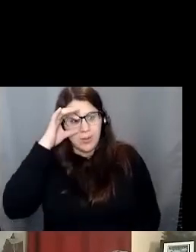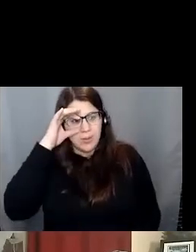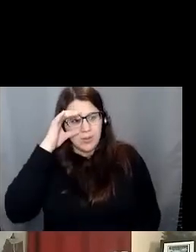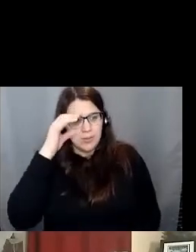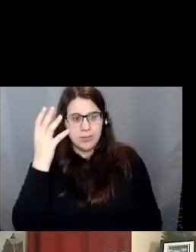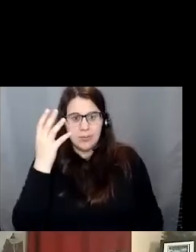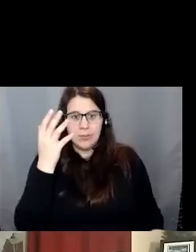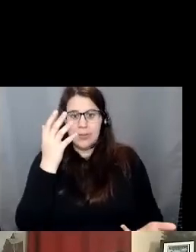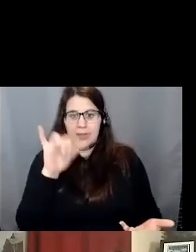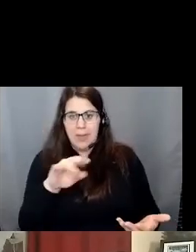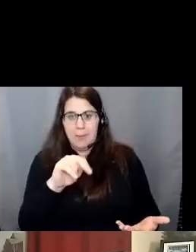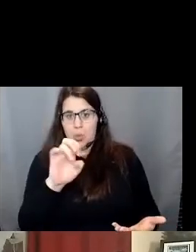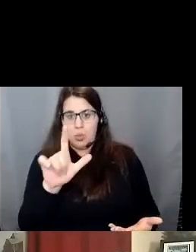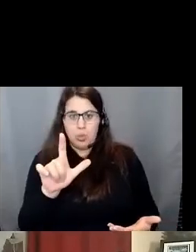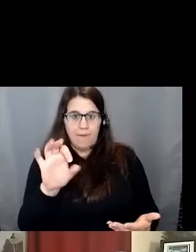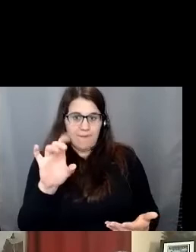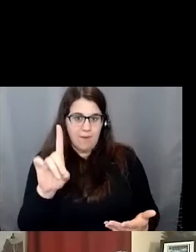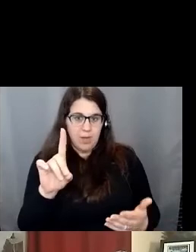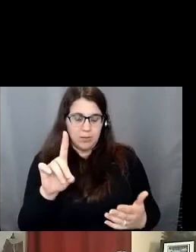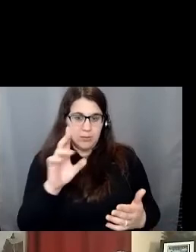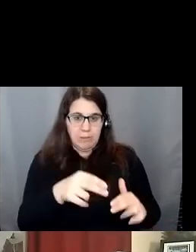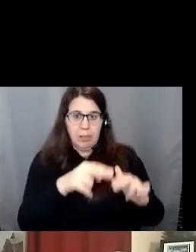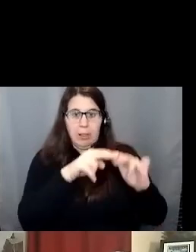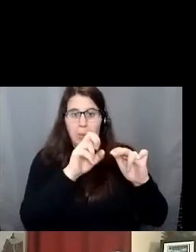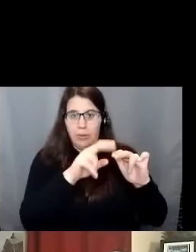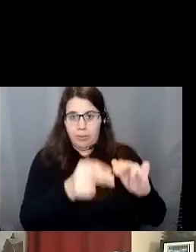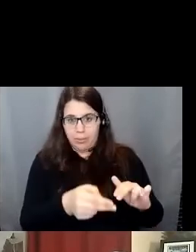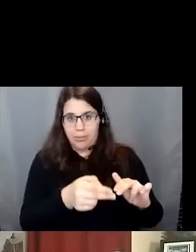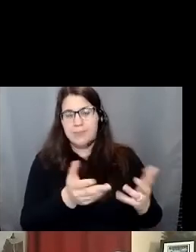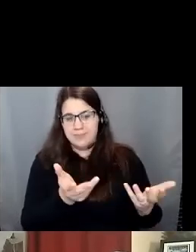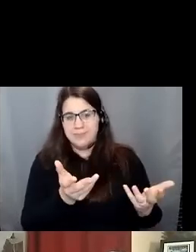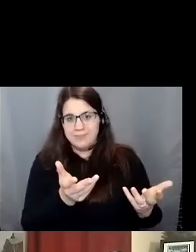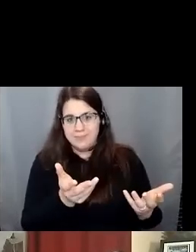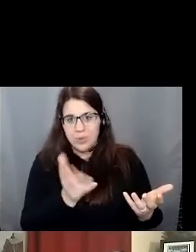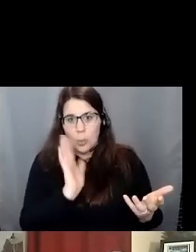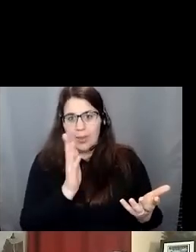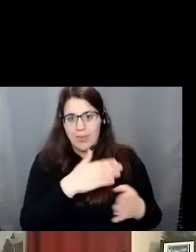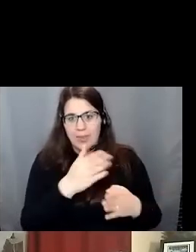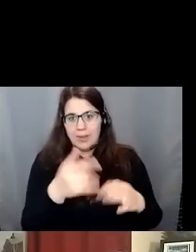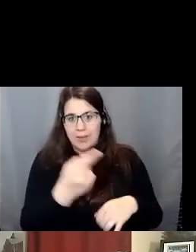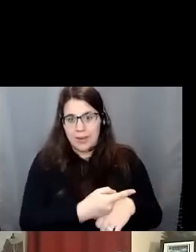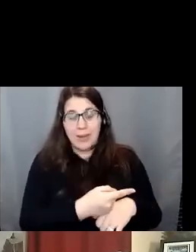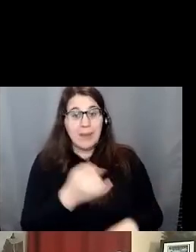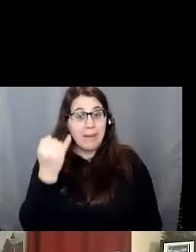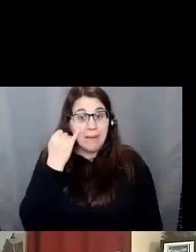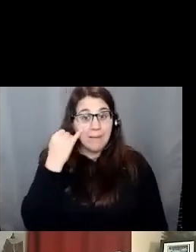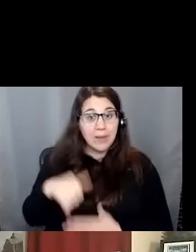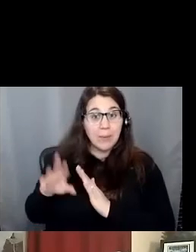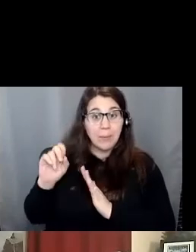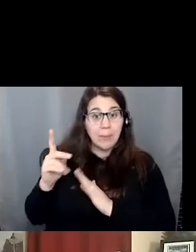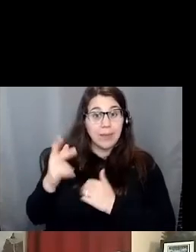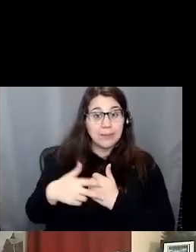of money in that mutual fund changing either positive or negative is going to be impacted. If you're in the bank safe, then whatever your